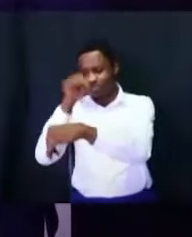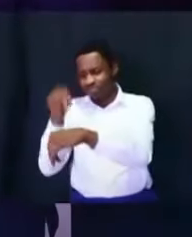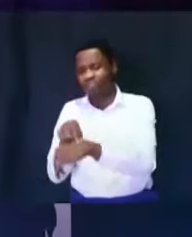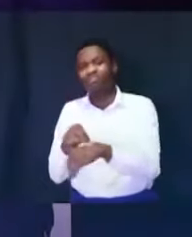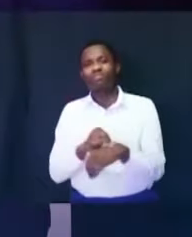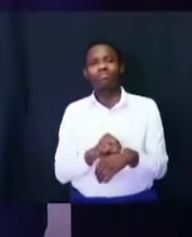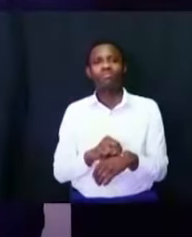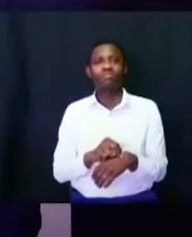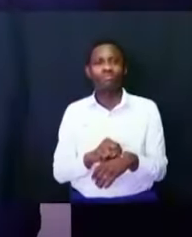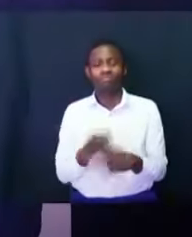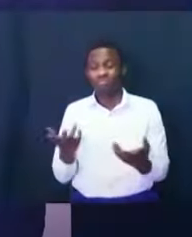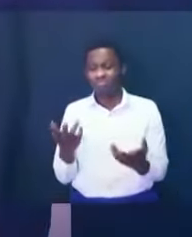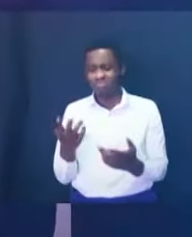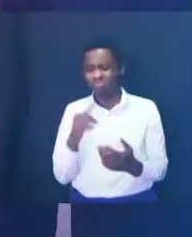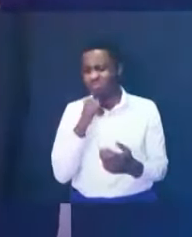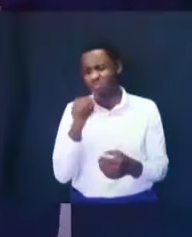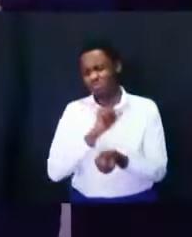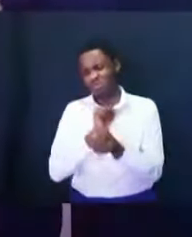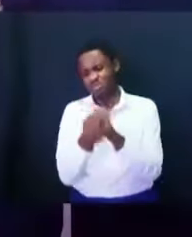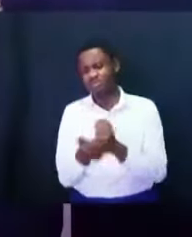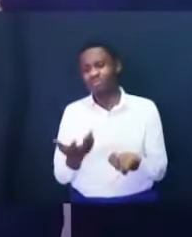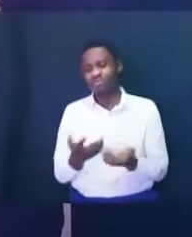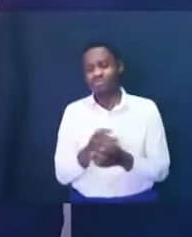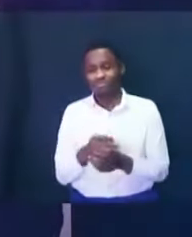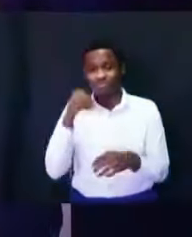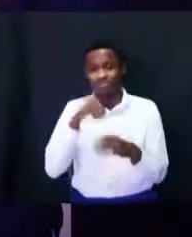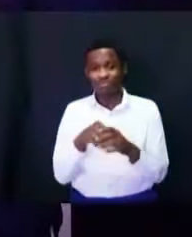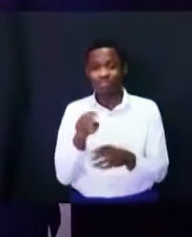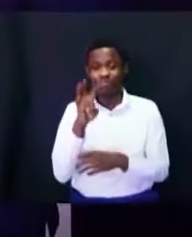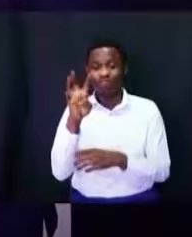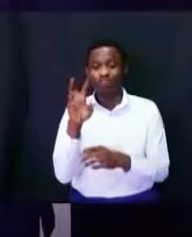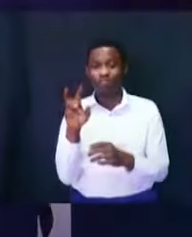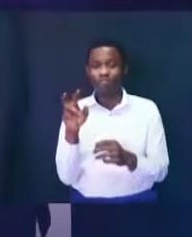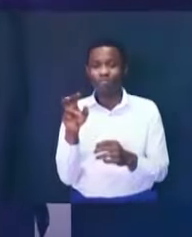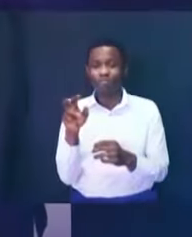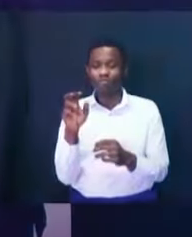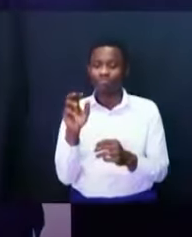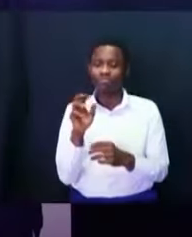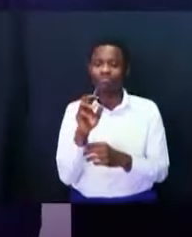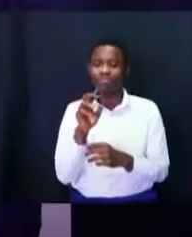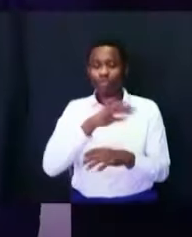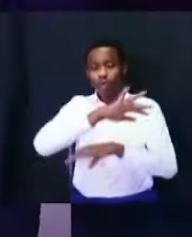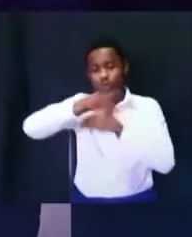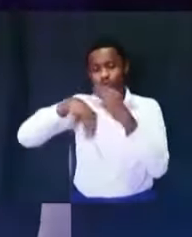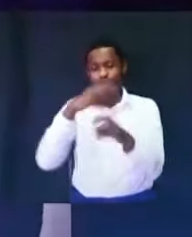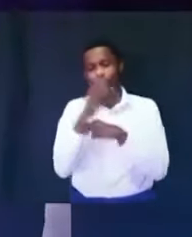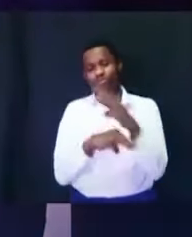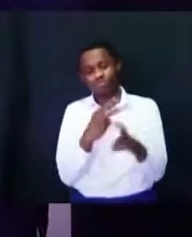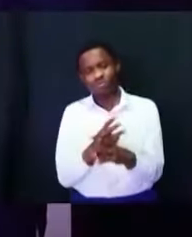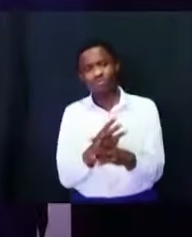Nations you see it didn't change in the four corners of the earth